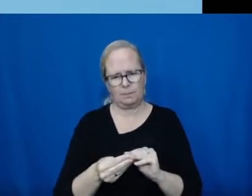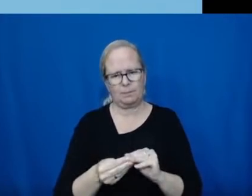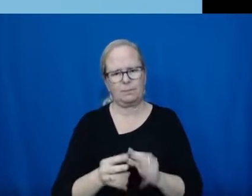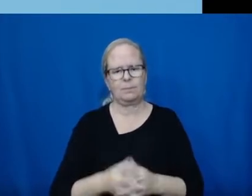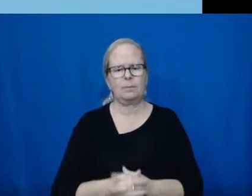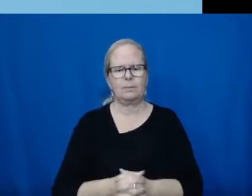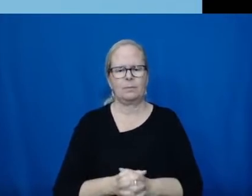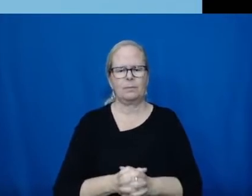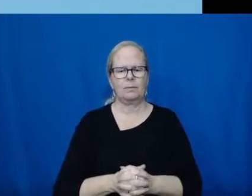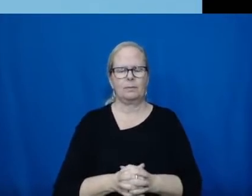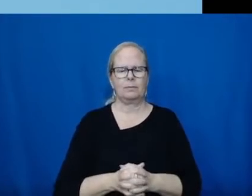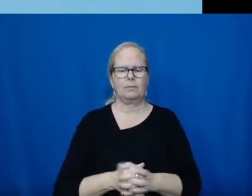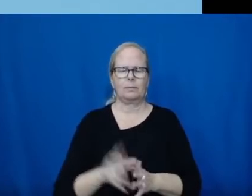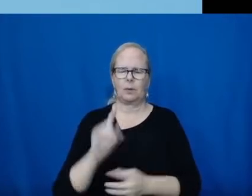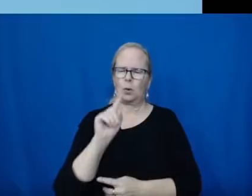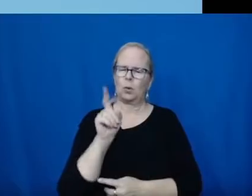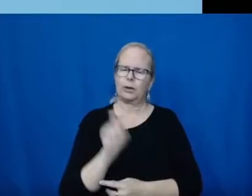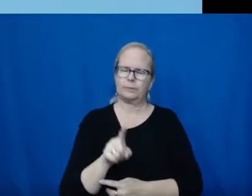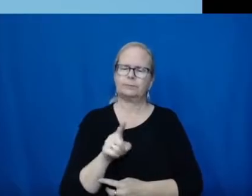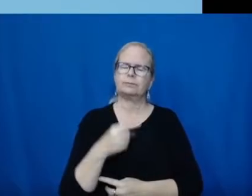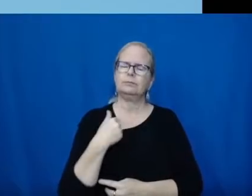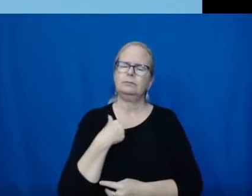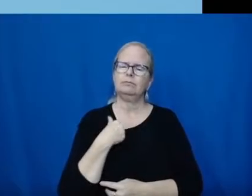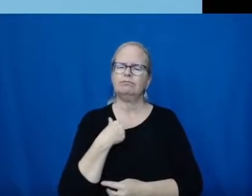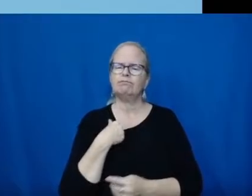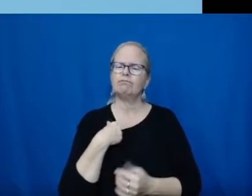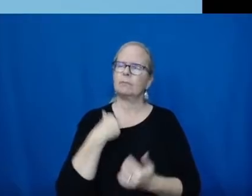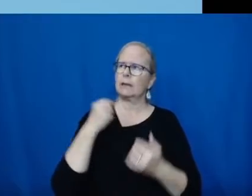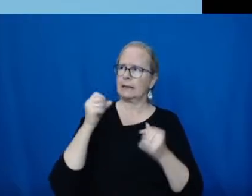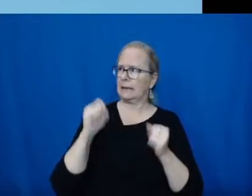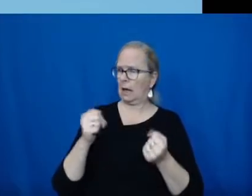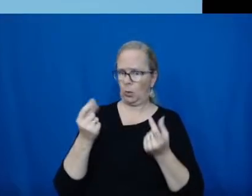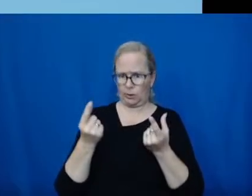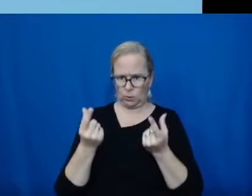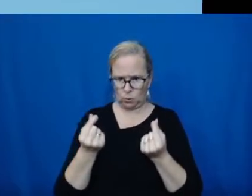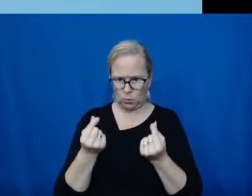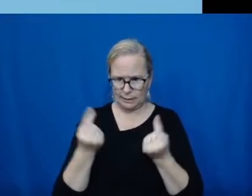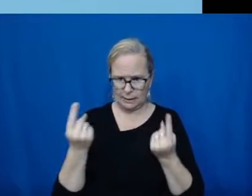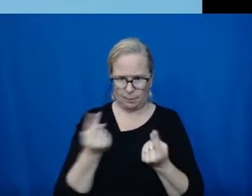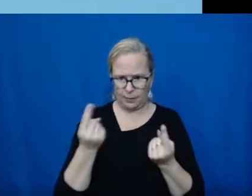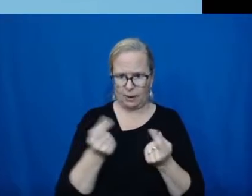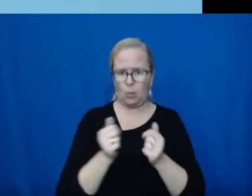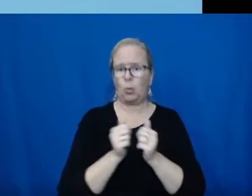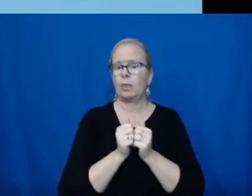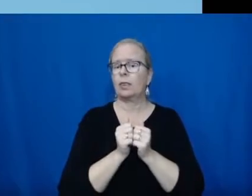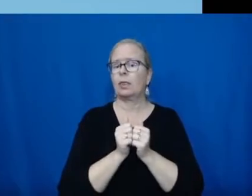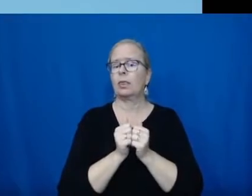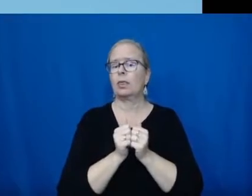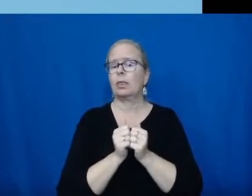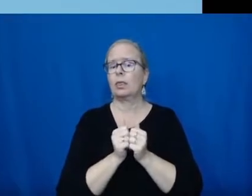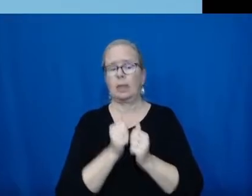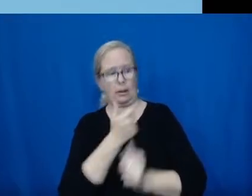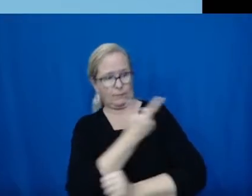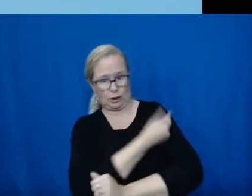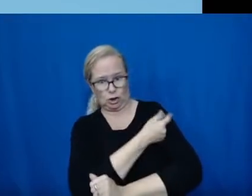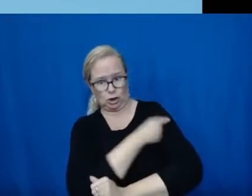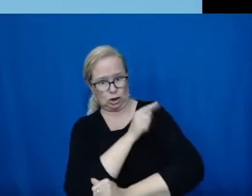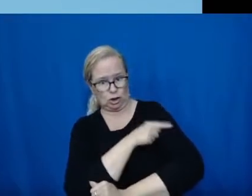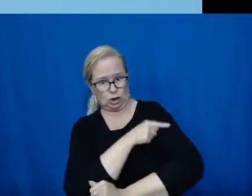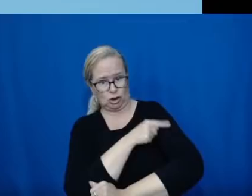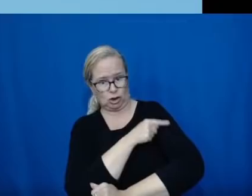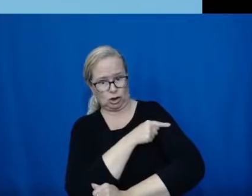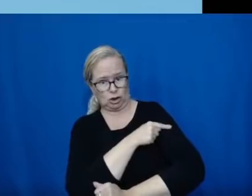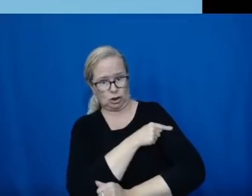Can we stop it with vaccination alone? So the answer is not soon. Can I